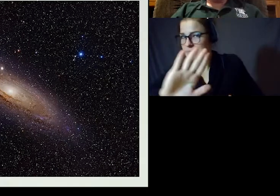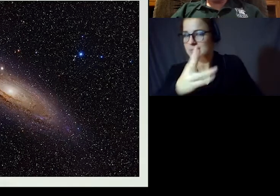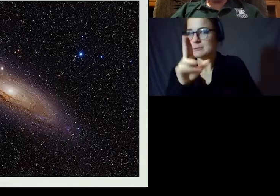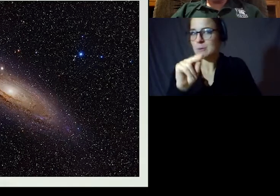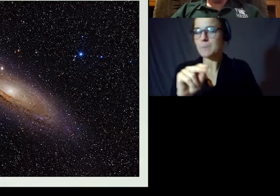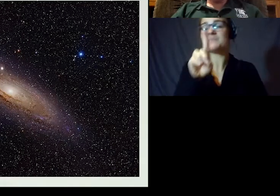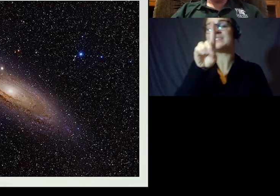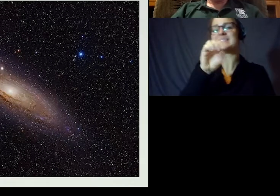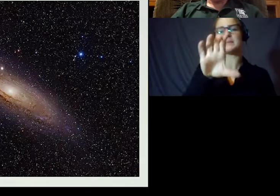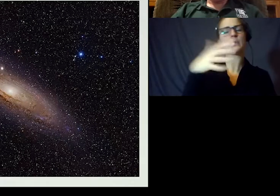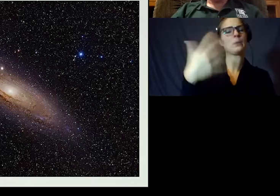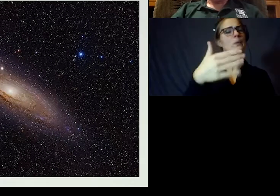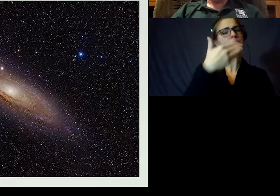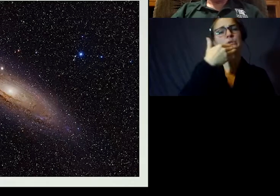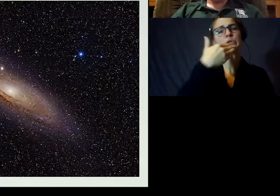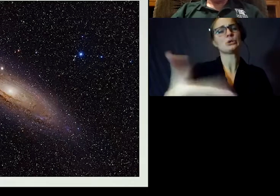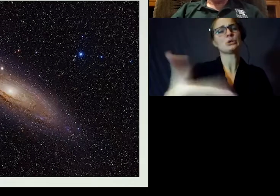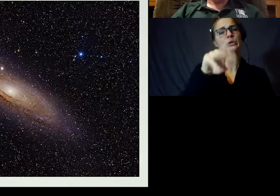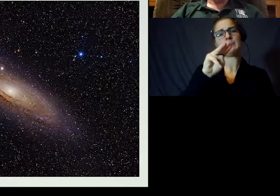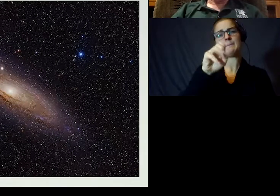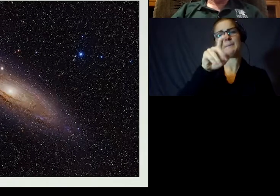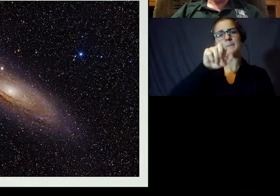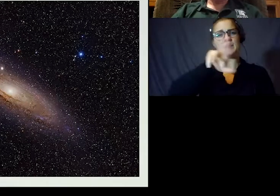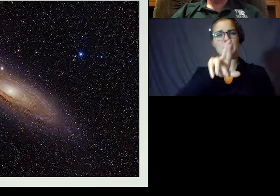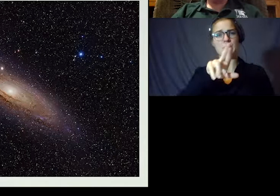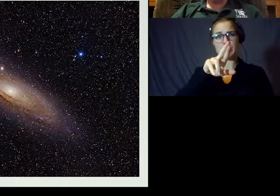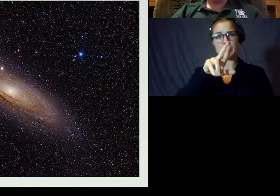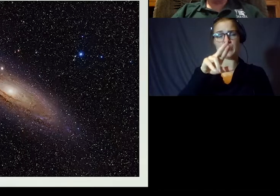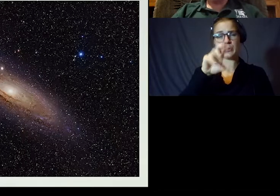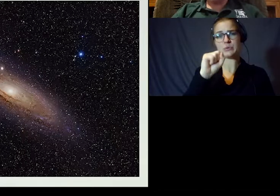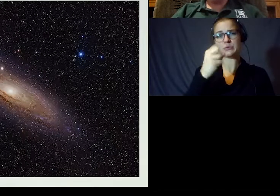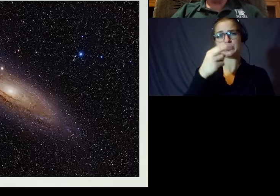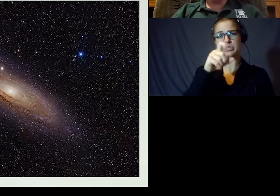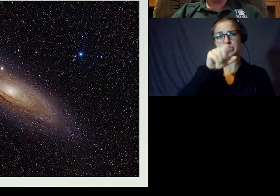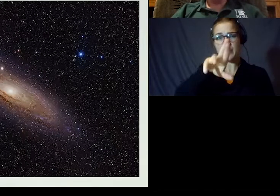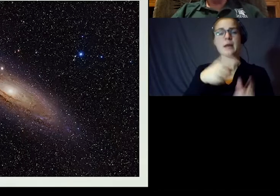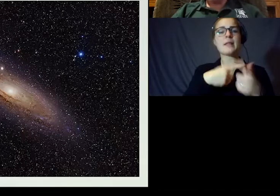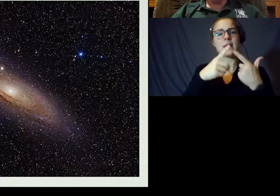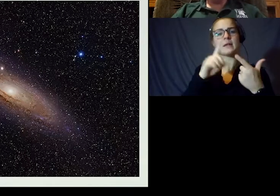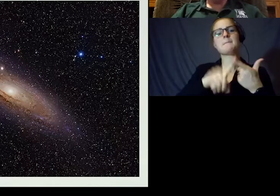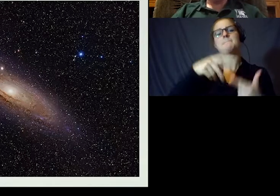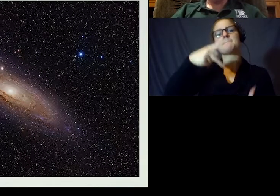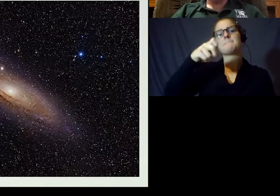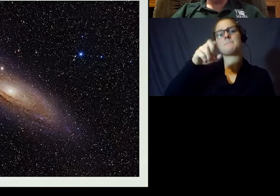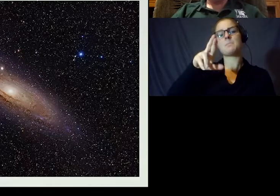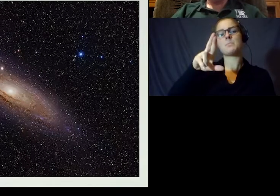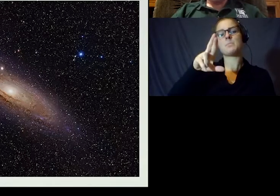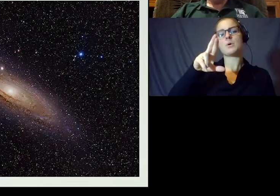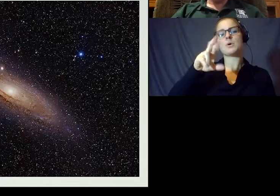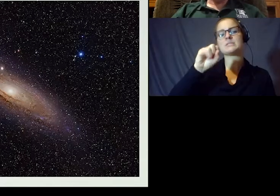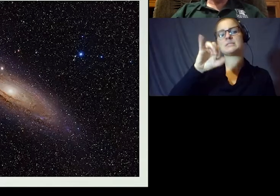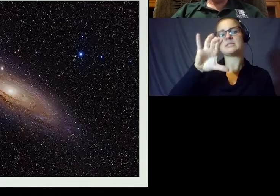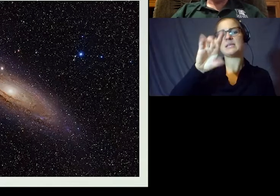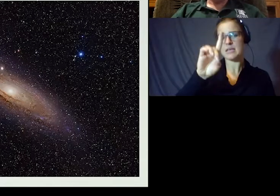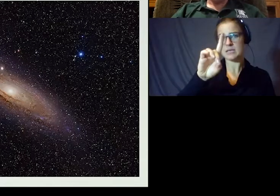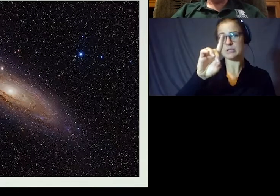are a really good meteor shower, and the Perseids in the summer, in August, are good times to see meteors. There are